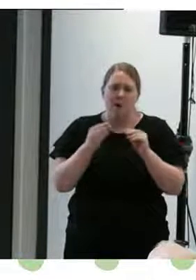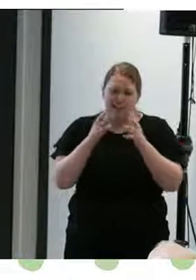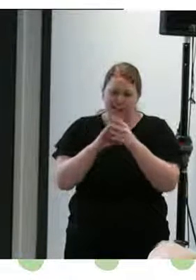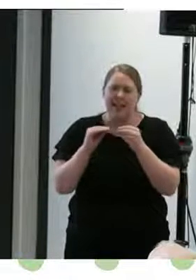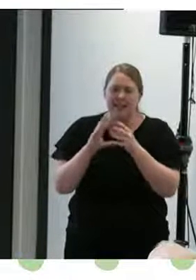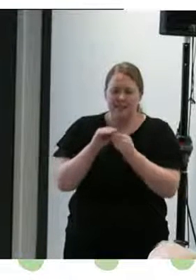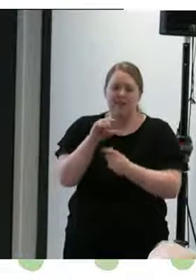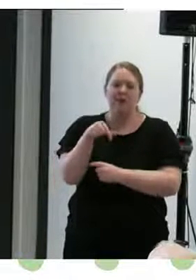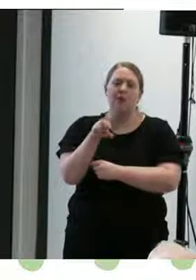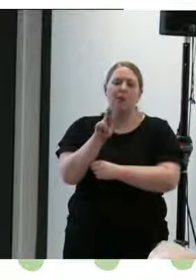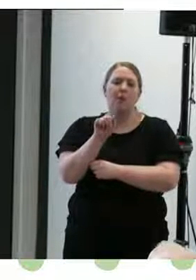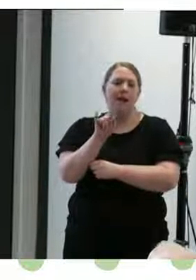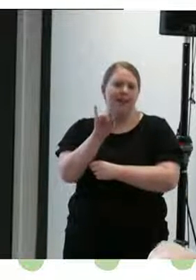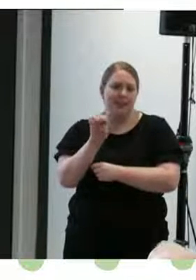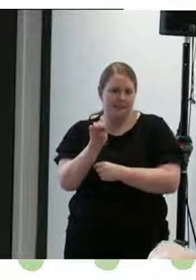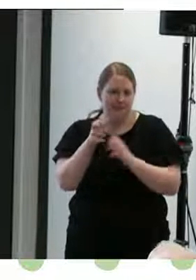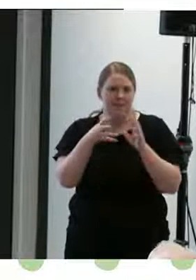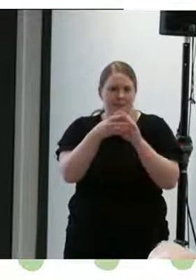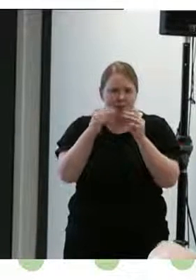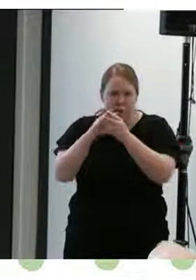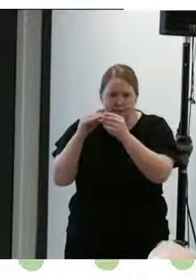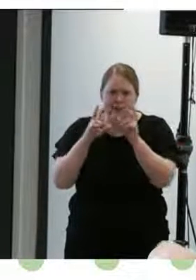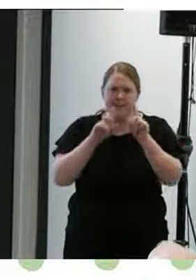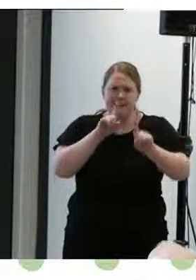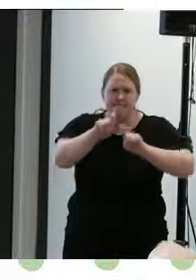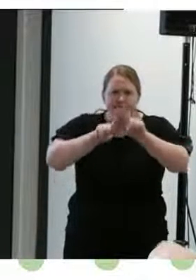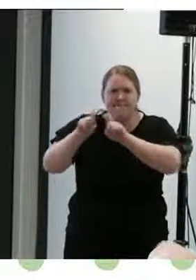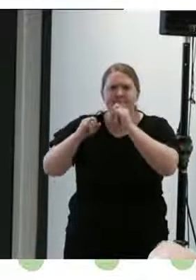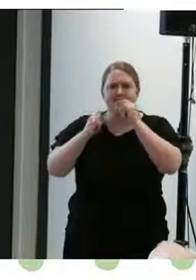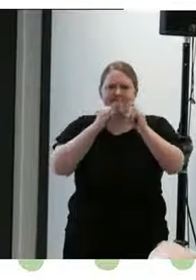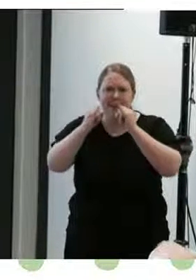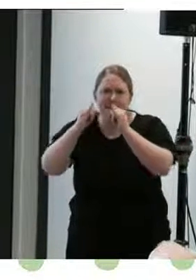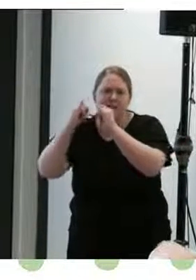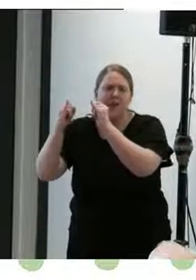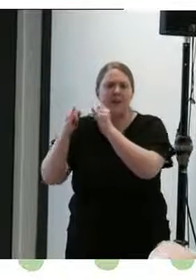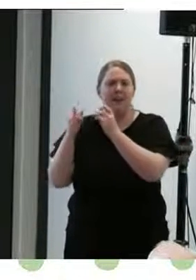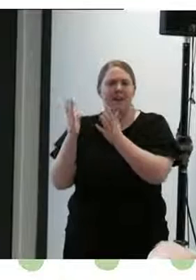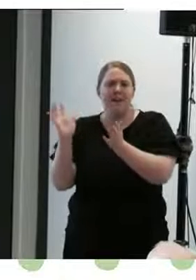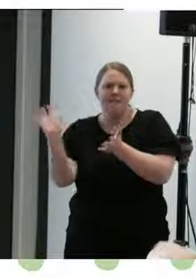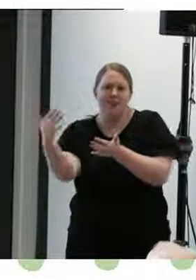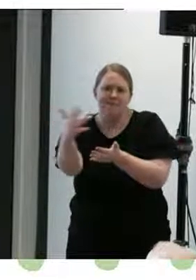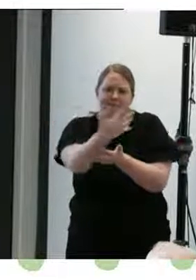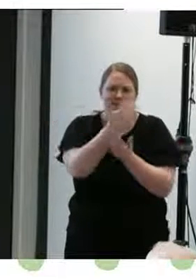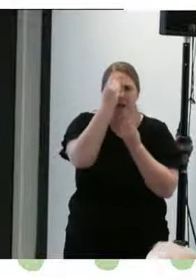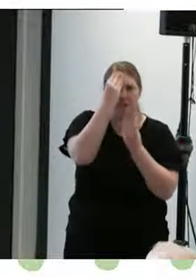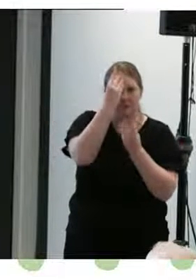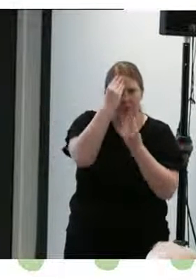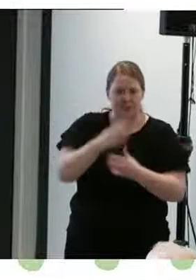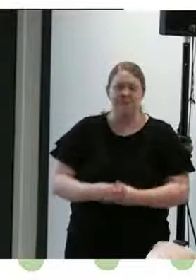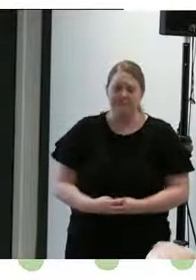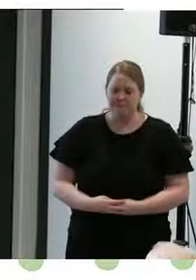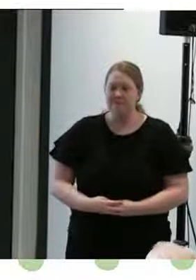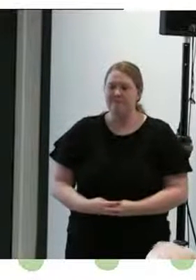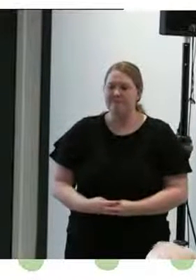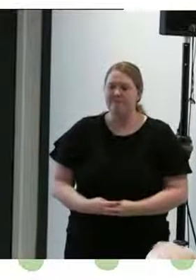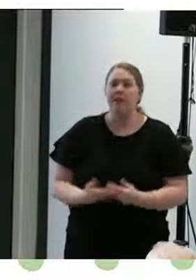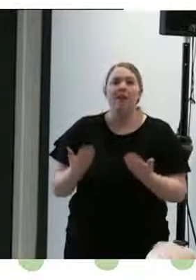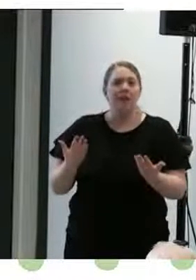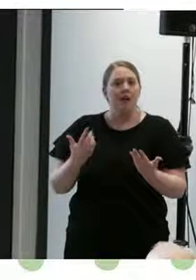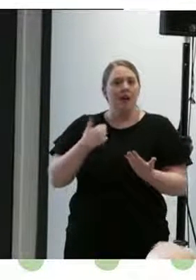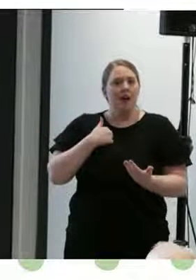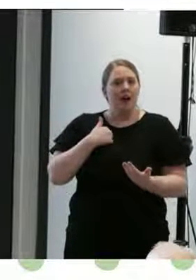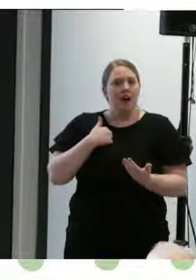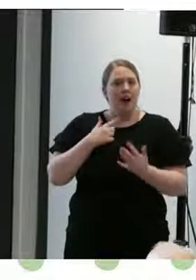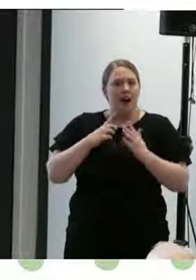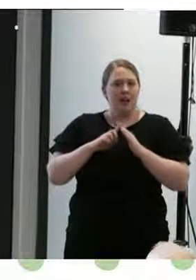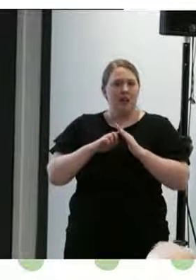the numbers that we get when we look at survey data or administrative data. And so in my work, I take as a starting point that